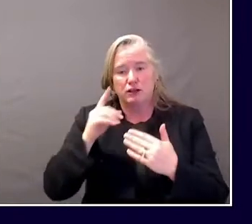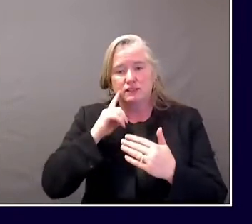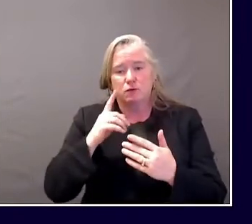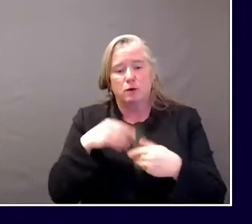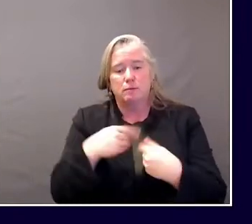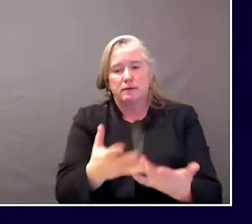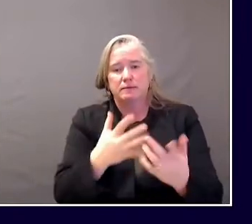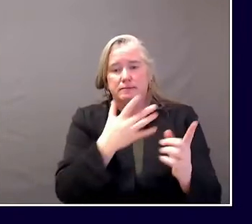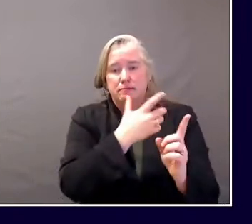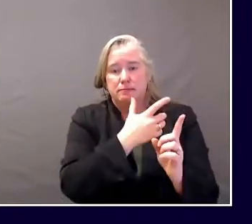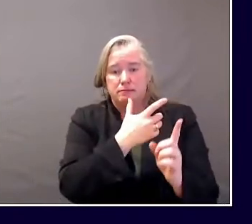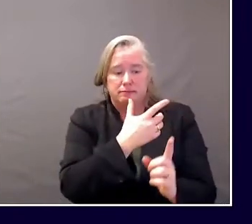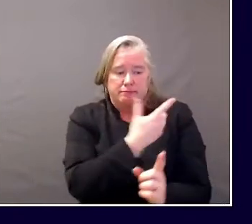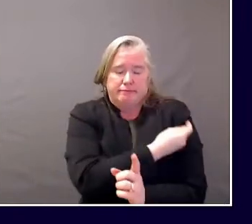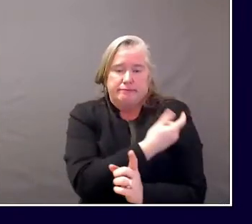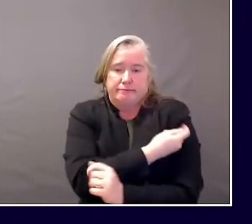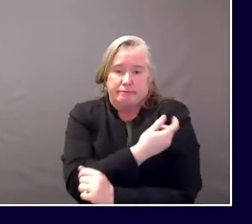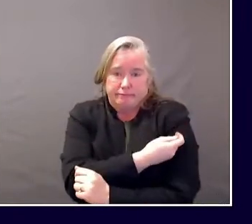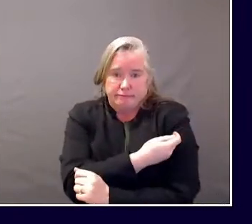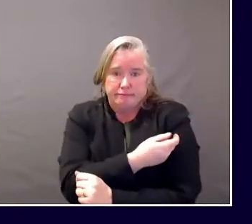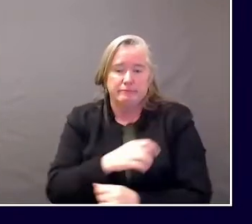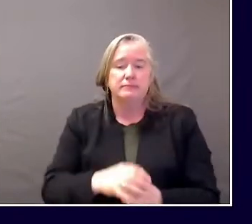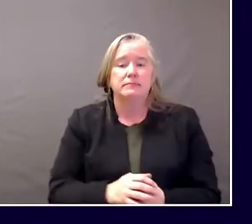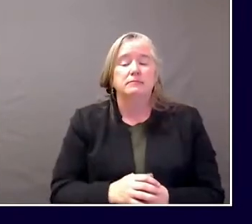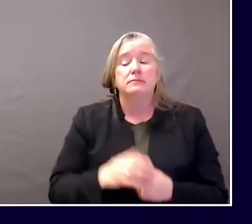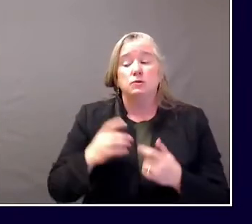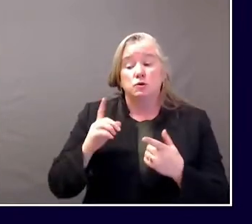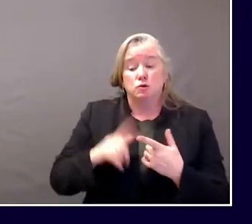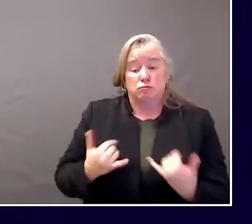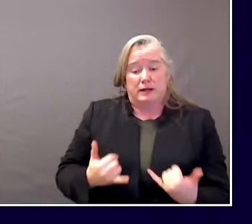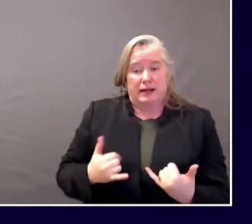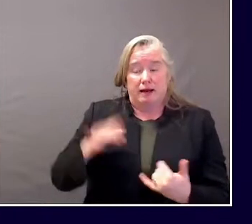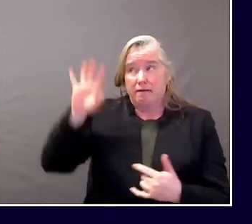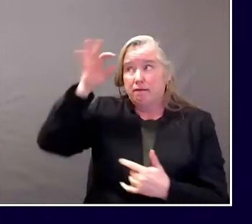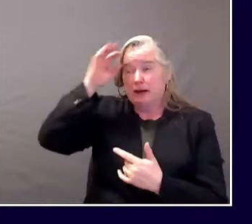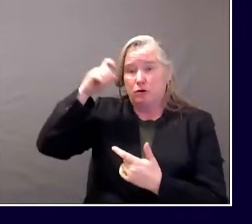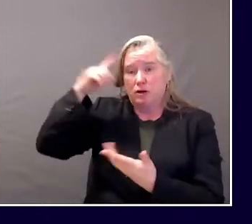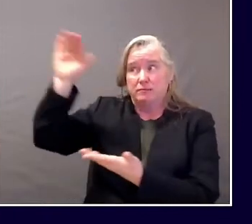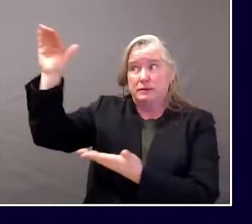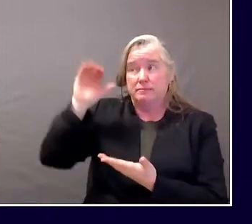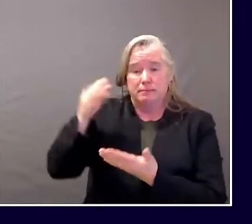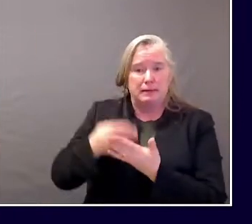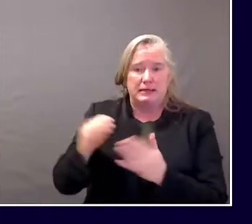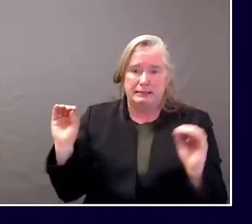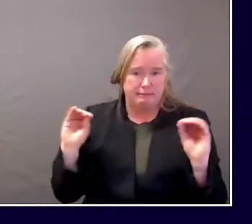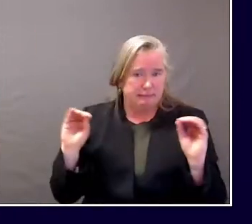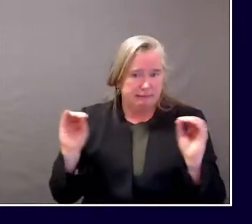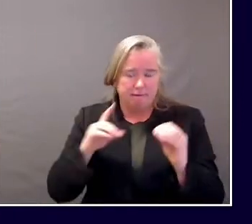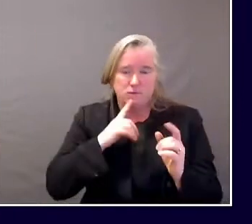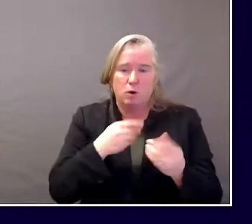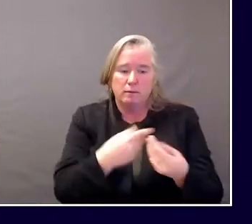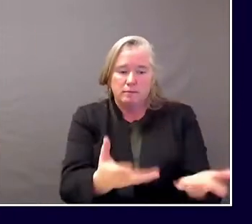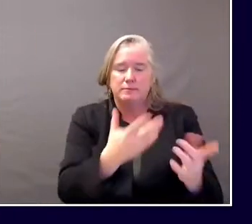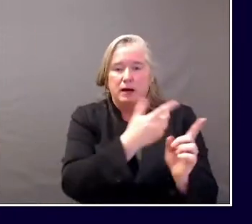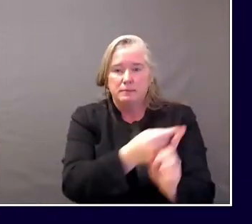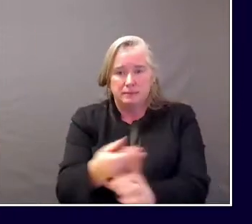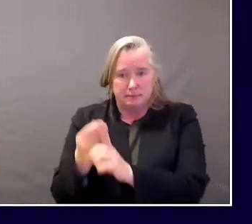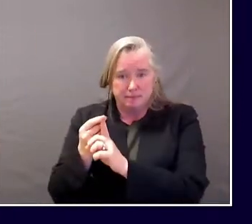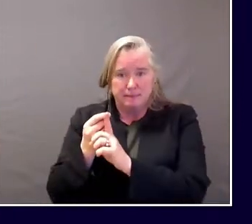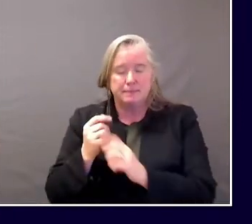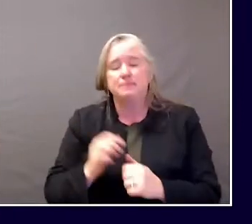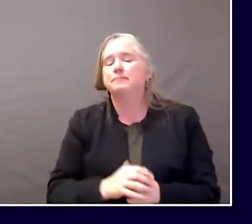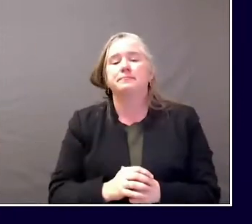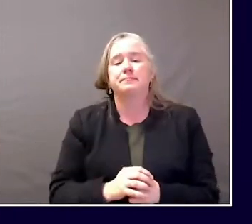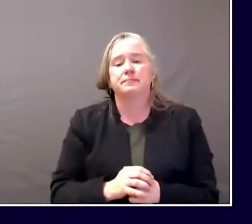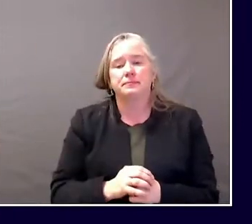administration. To date, we have not gotten funding from the federal government. The supplemental budget request will be there if we need it, and that will include